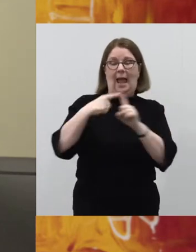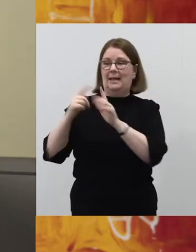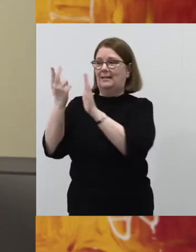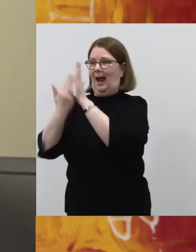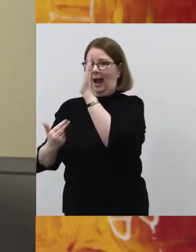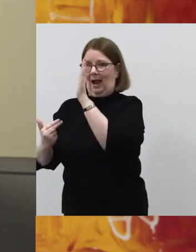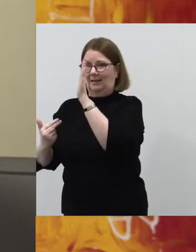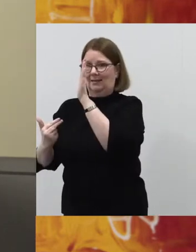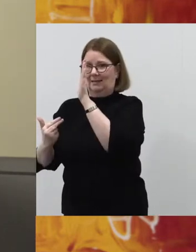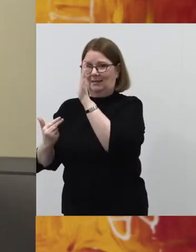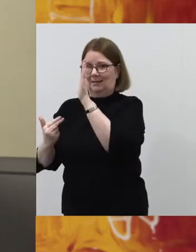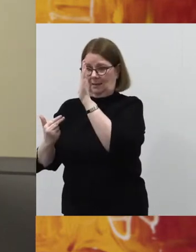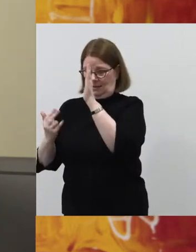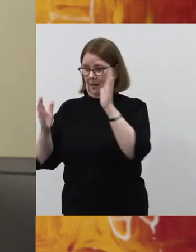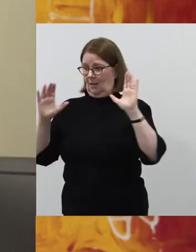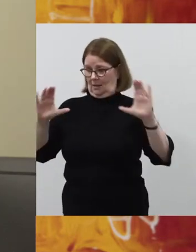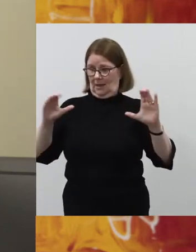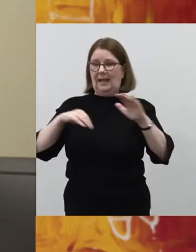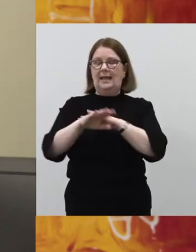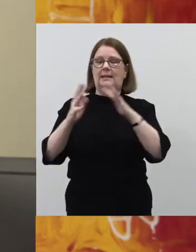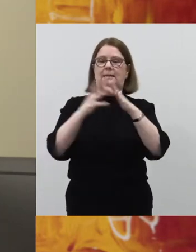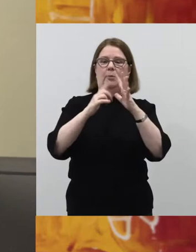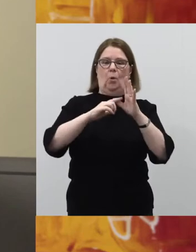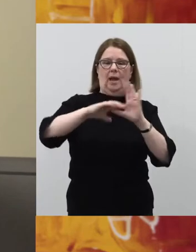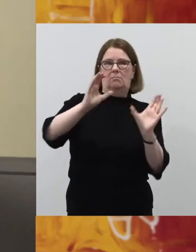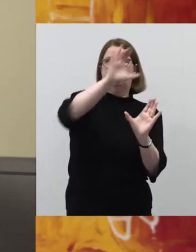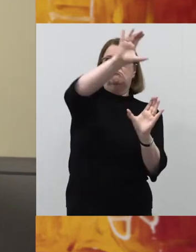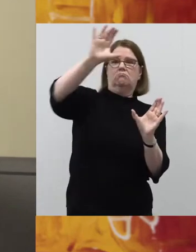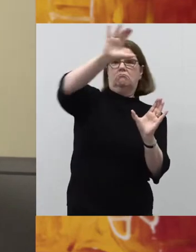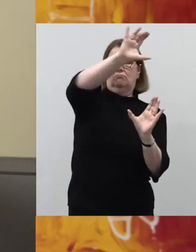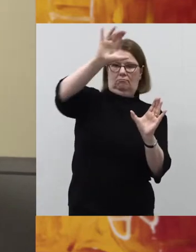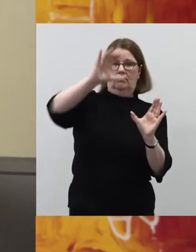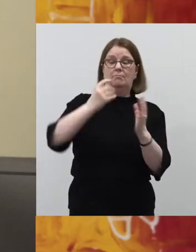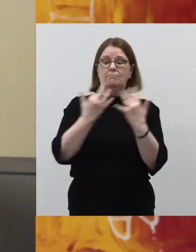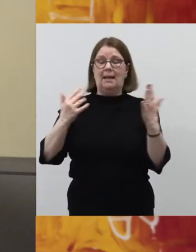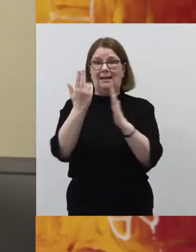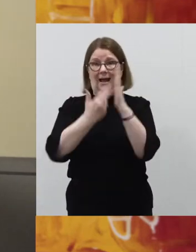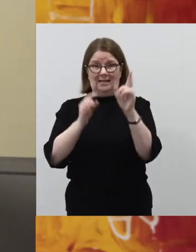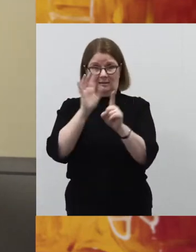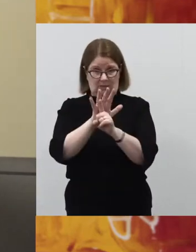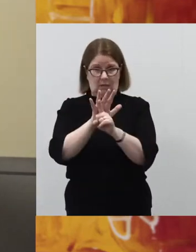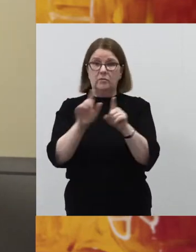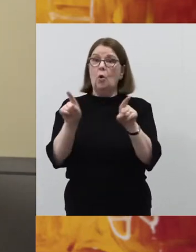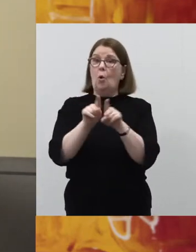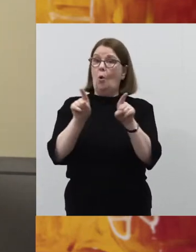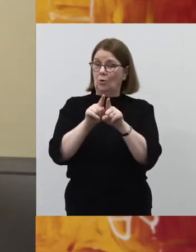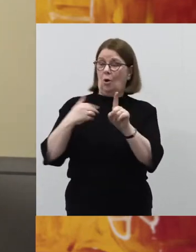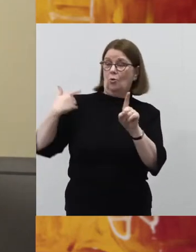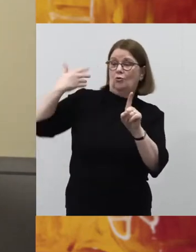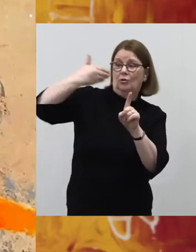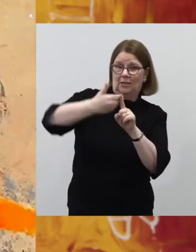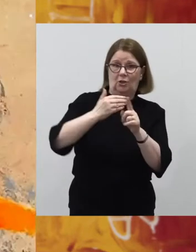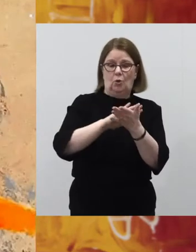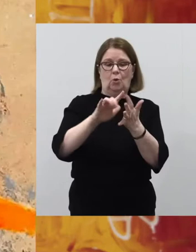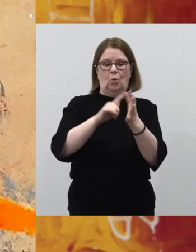this research, there is now verifiable evidence that the arts engage the mind in novel ways. They tap into emotions in